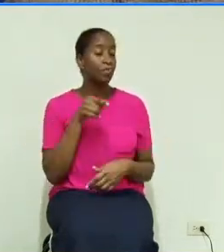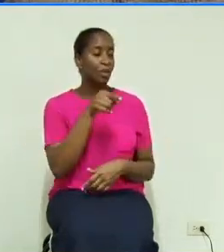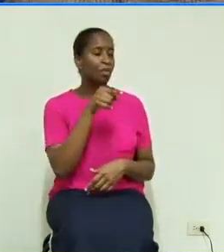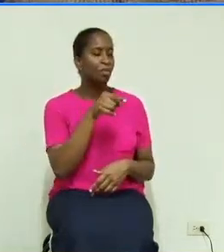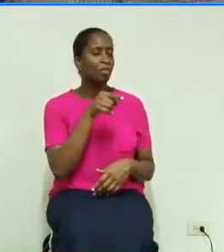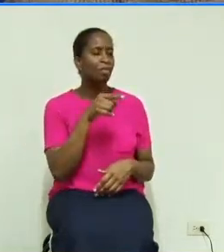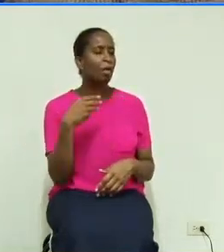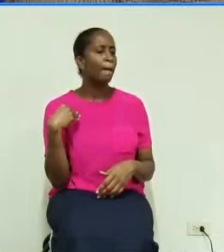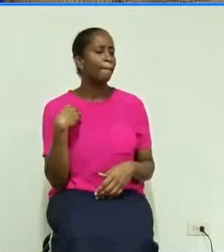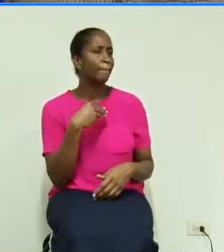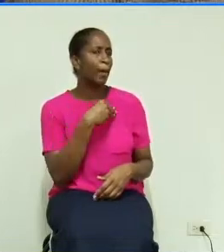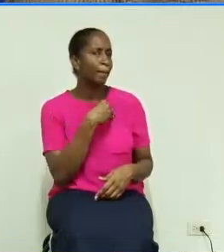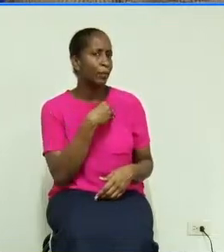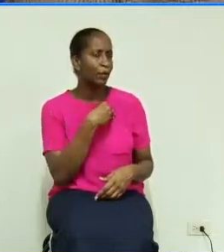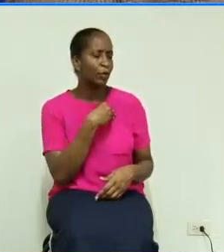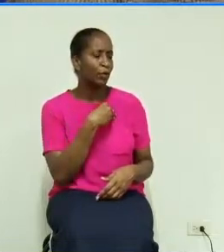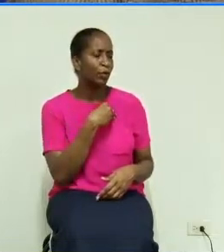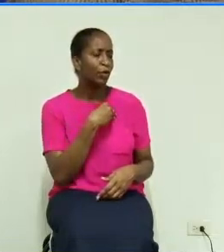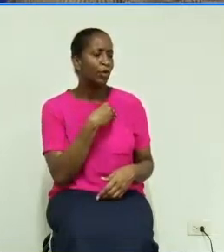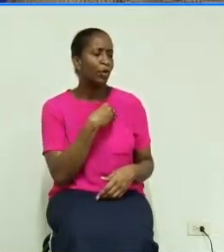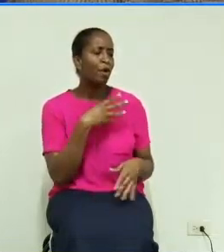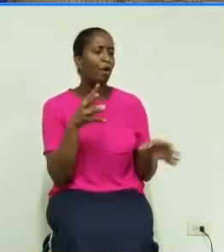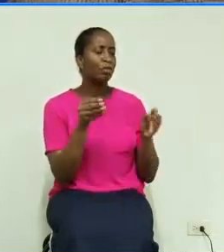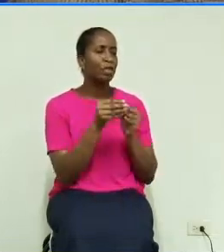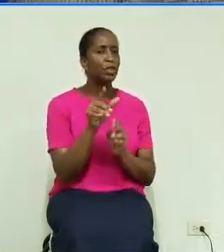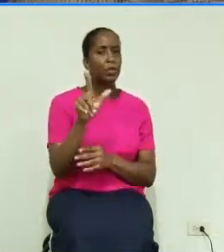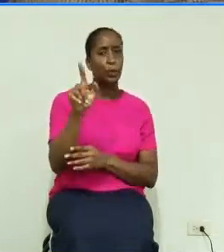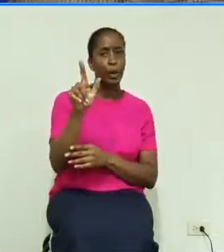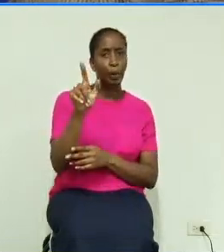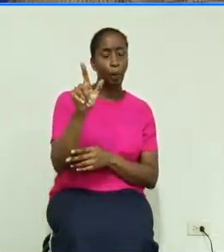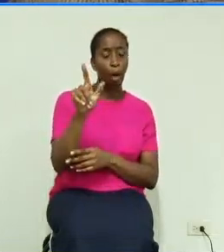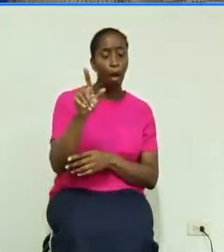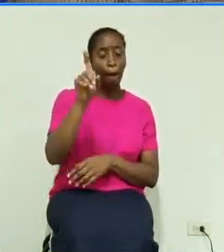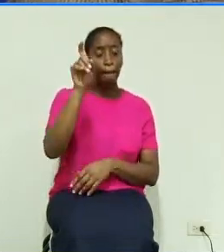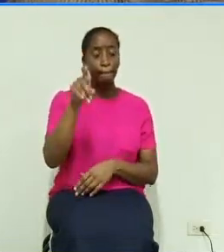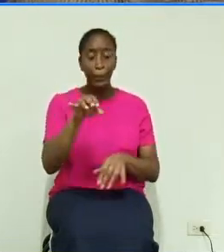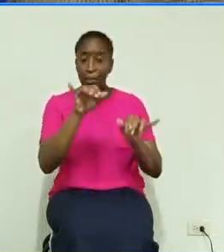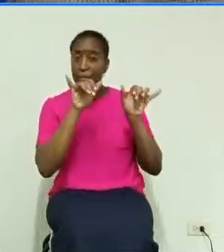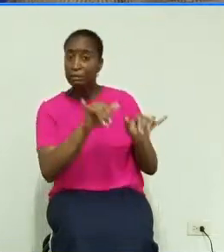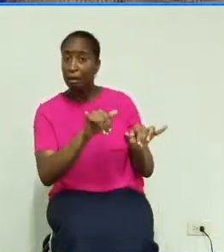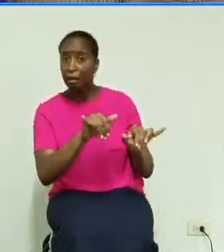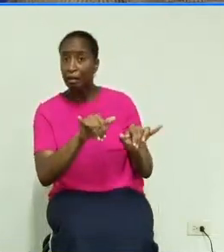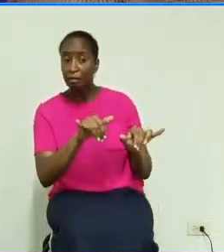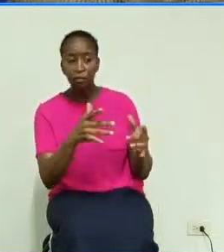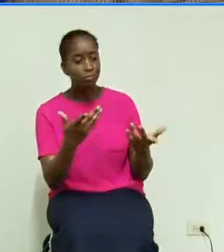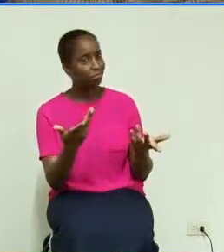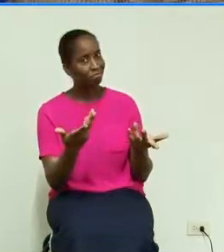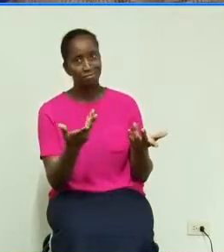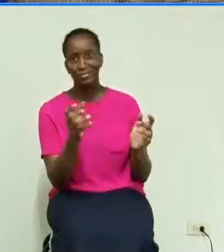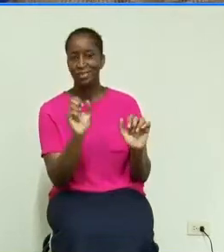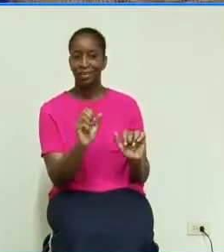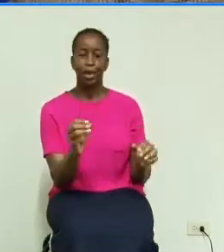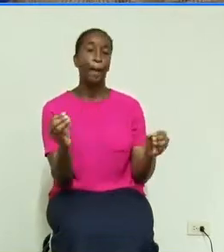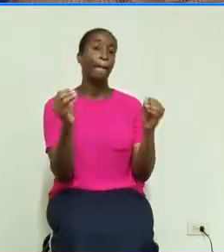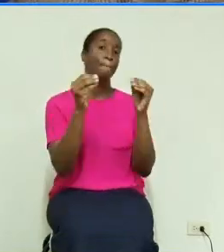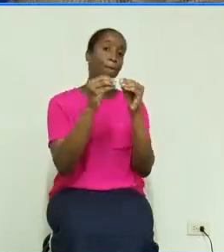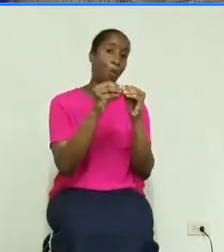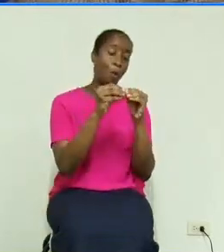be increased or it can be decreased. But whatever number obtains,